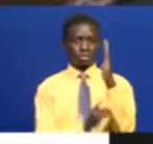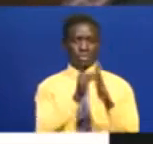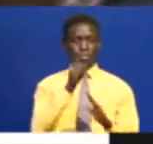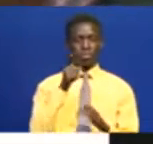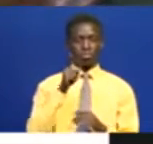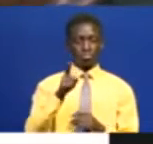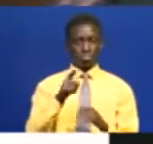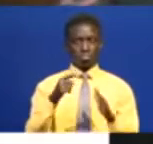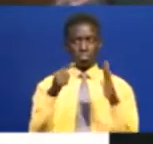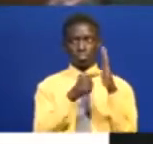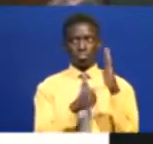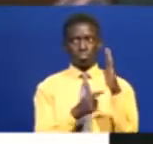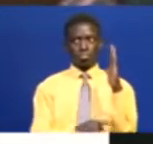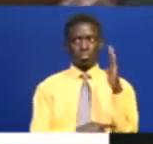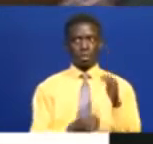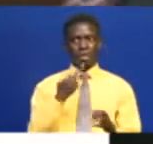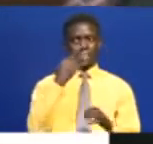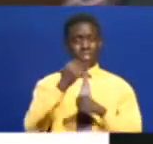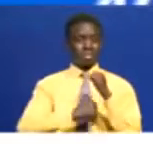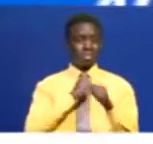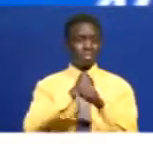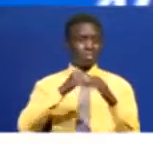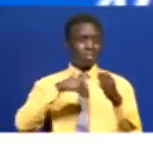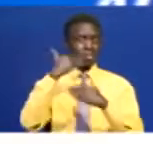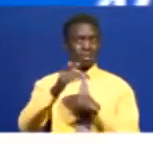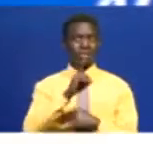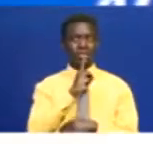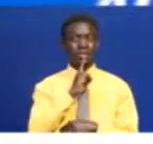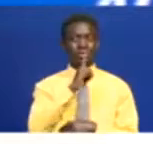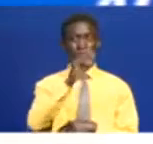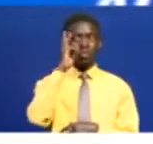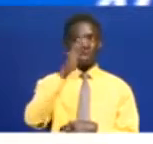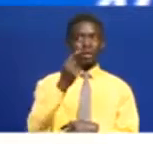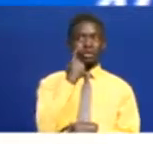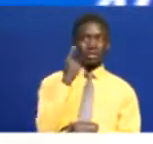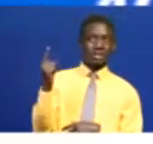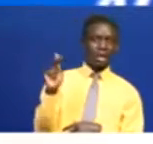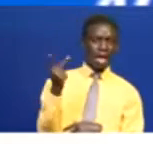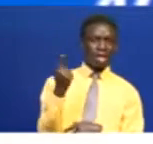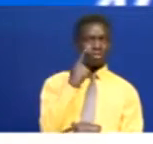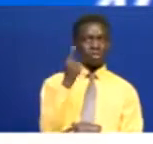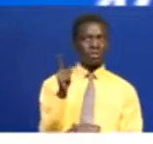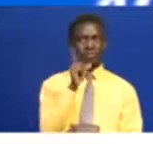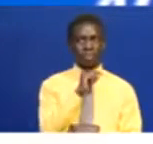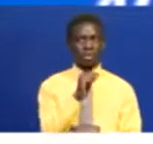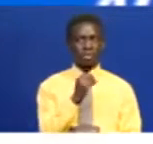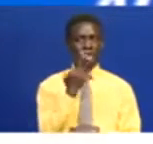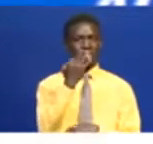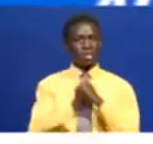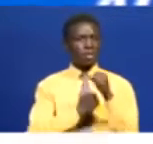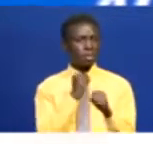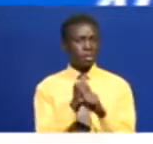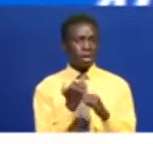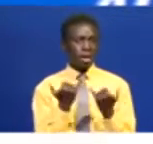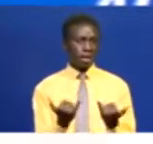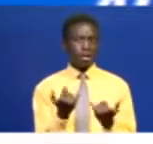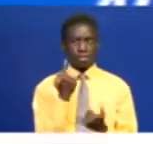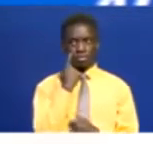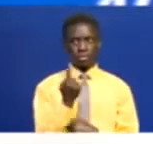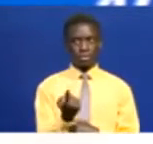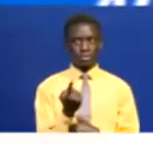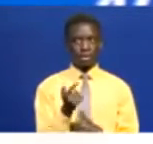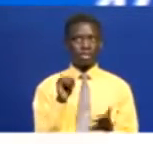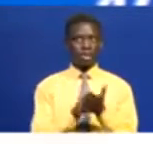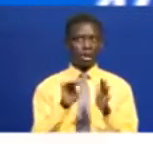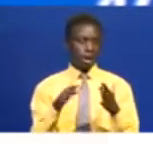at large. Miaka tatu inayokuja mtakwenda kuambia, mmeangalia, mmeona Kenya. Miaka tatu peke yake sasa. Hivyo